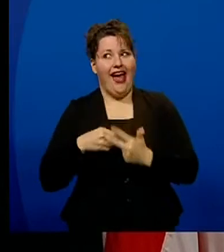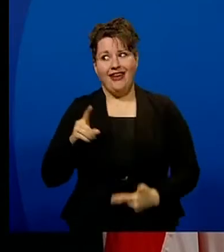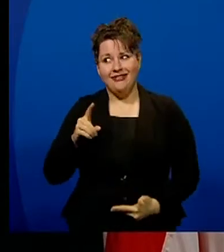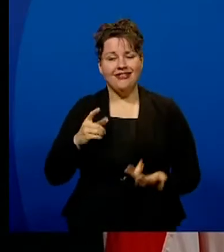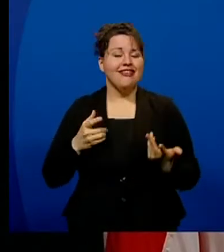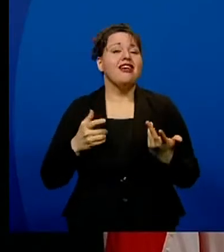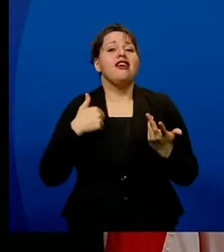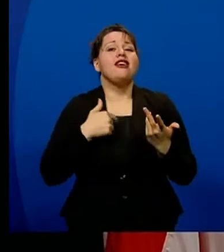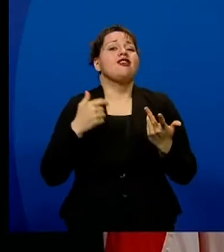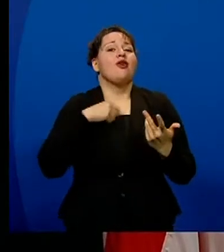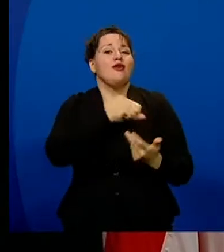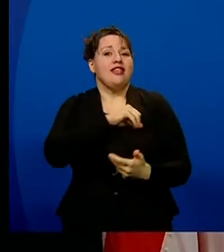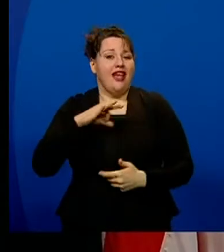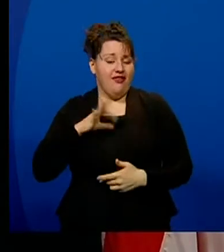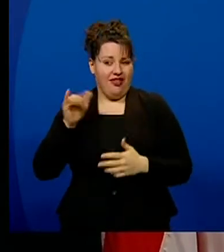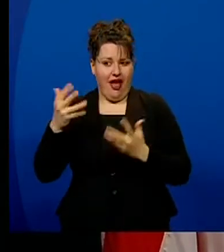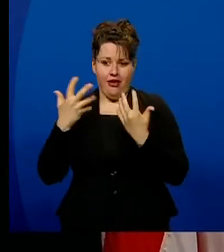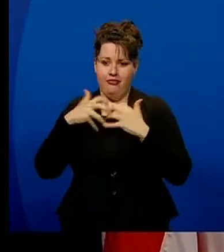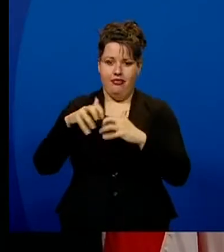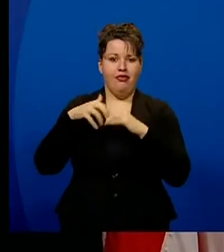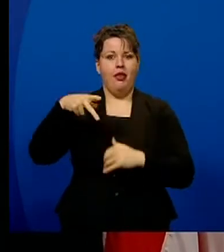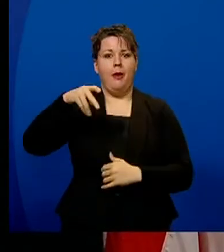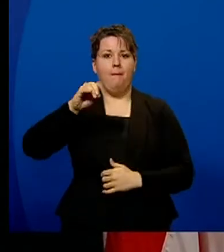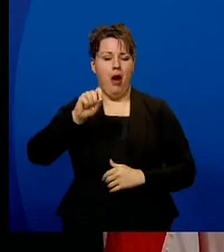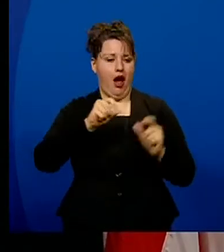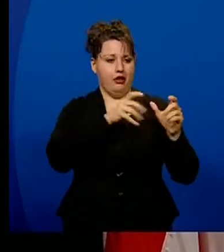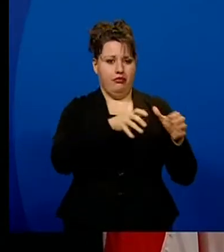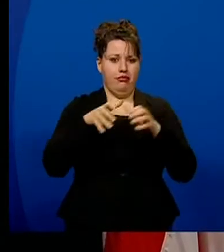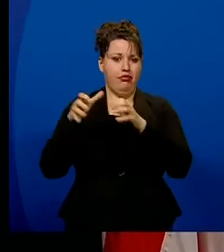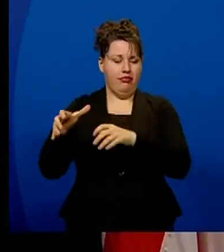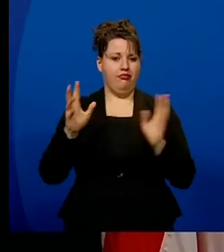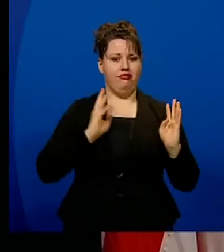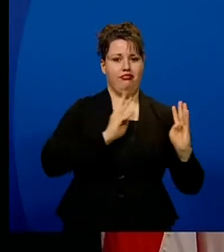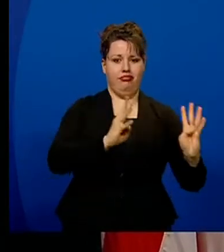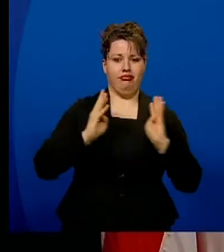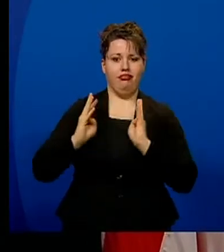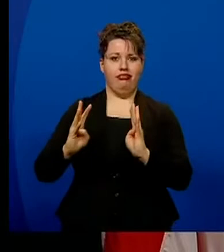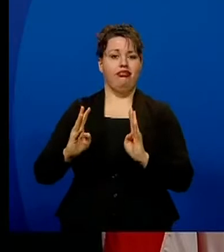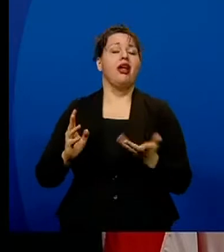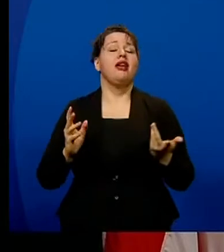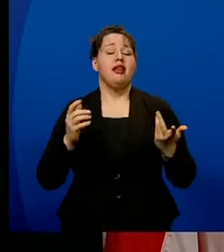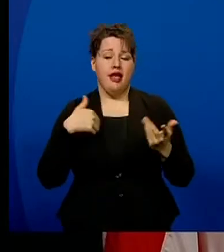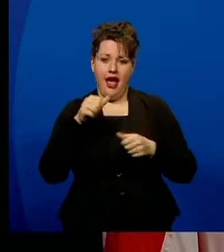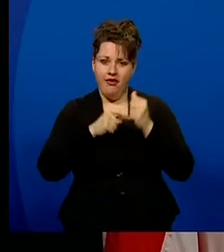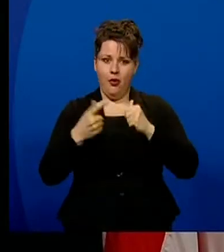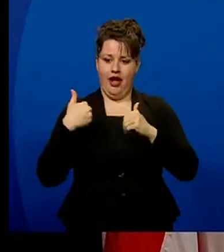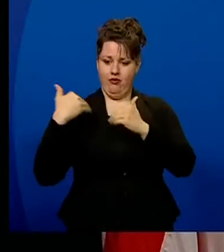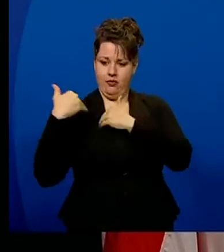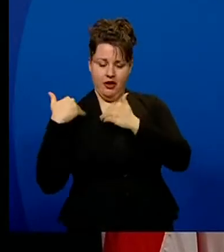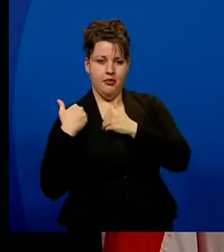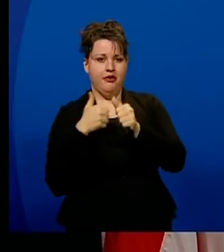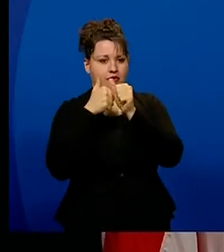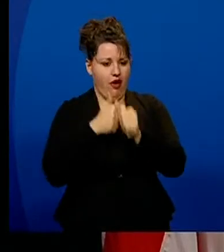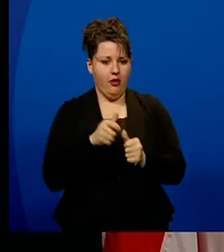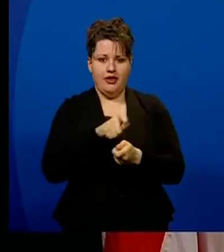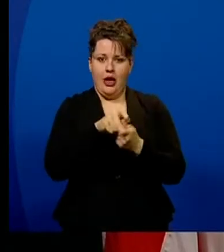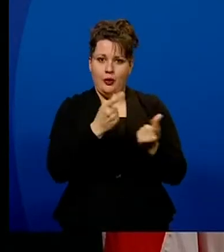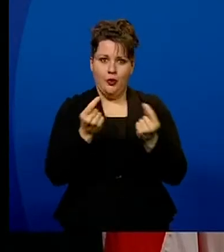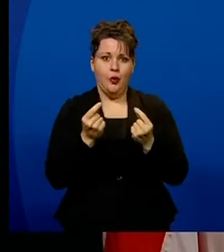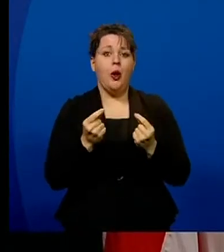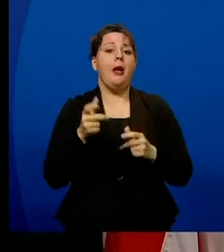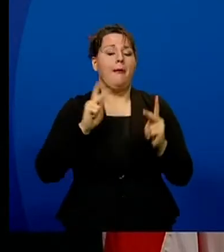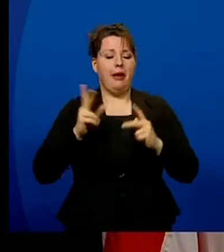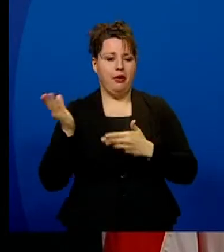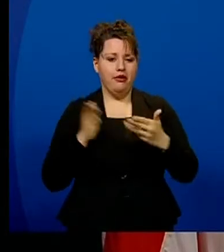Staffing is streamlined in the pods. Everyone has a duty and follows an incident command. People are ushered to their seat and stay